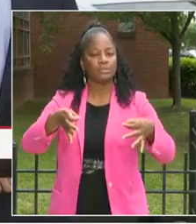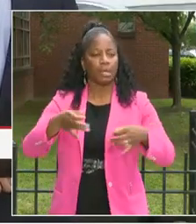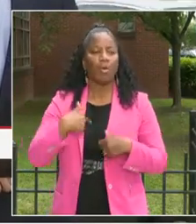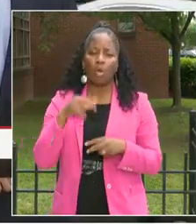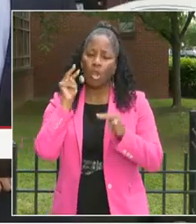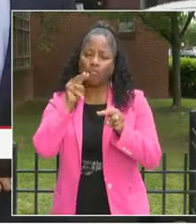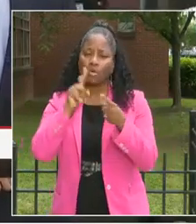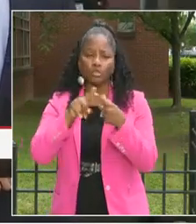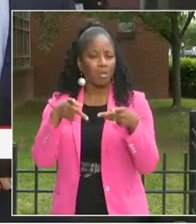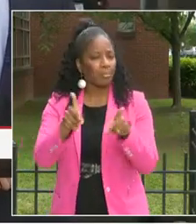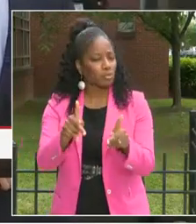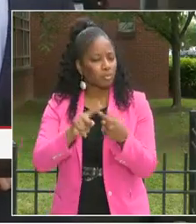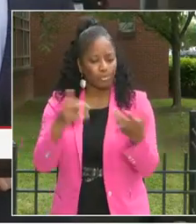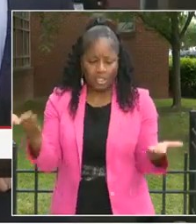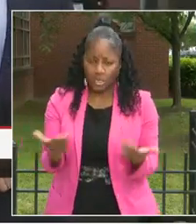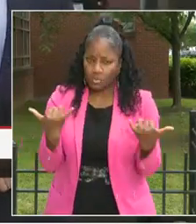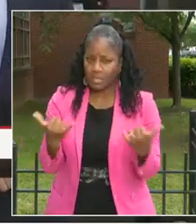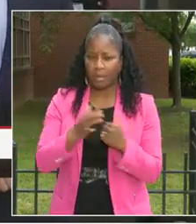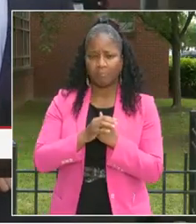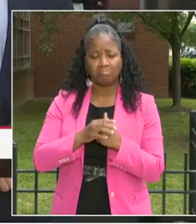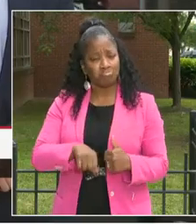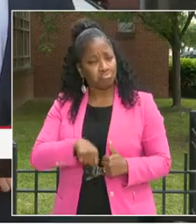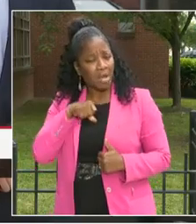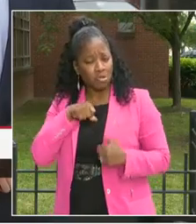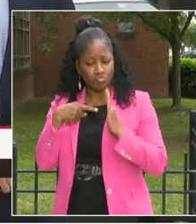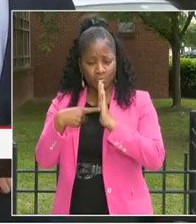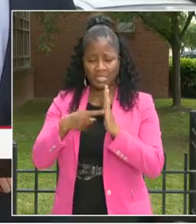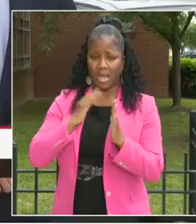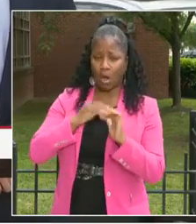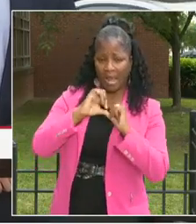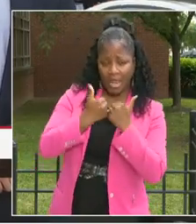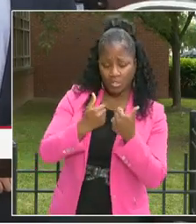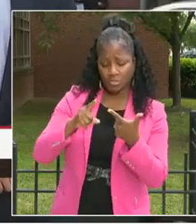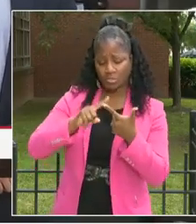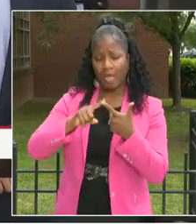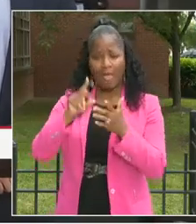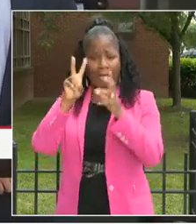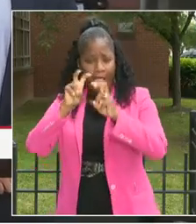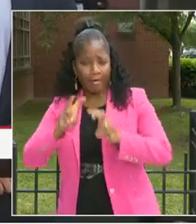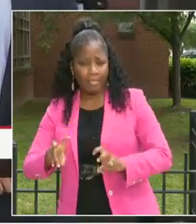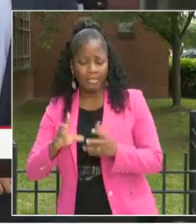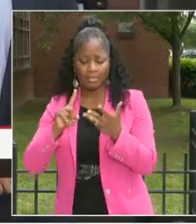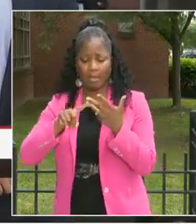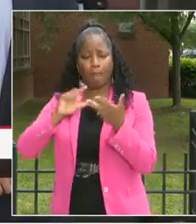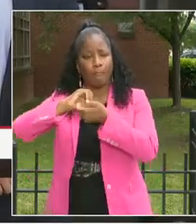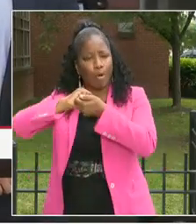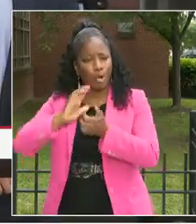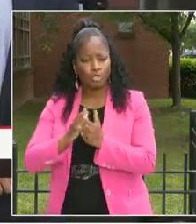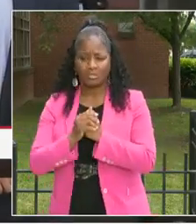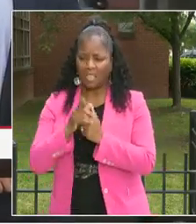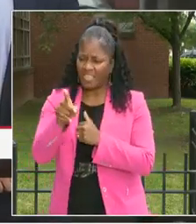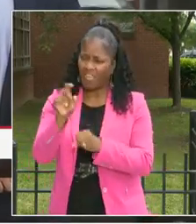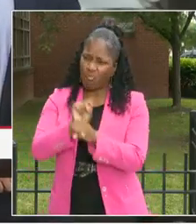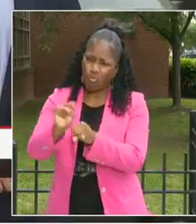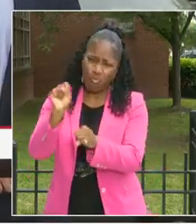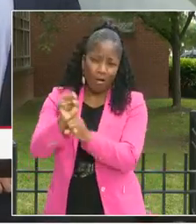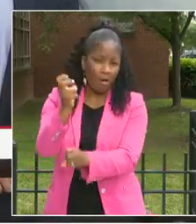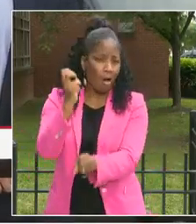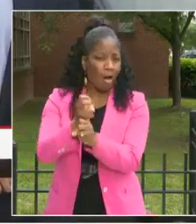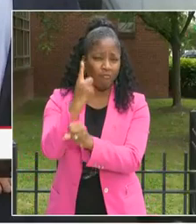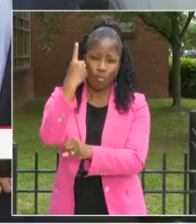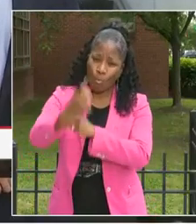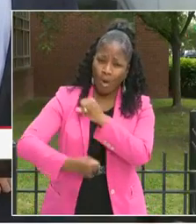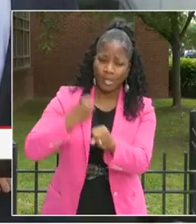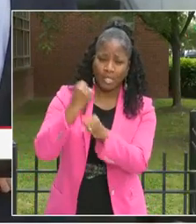be here today. I'm proud to represent our agents, our analysts, and partners who have worked diligently for nearly a year to take